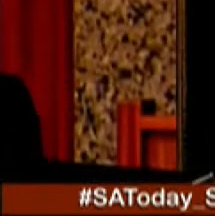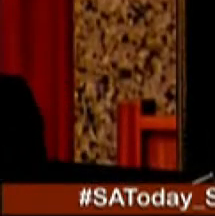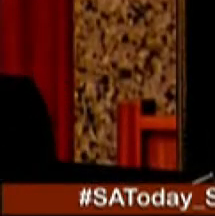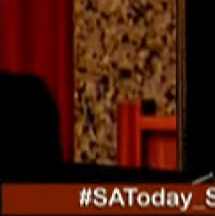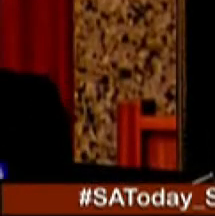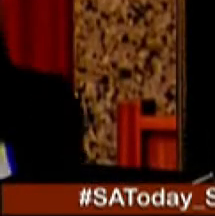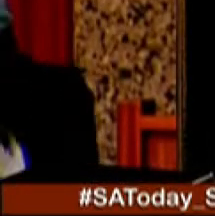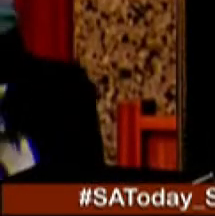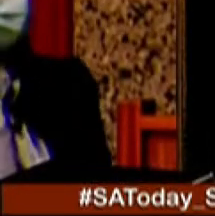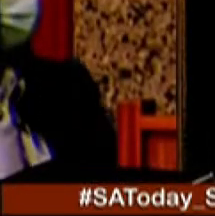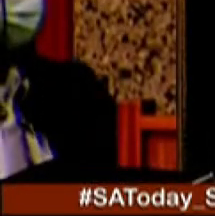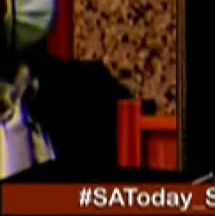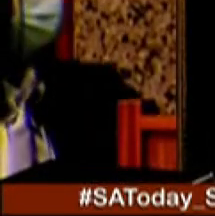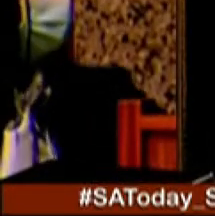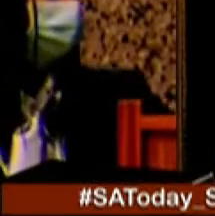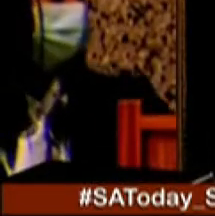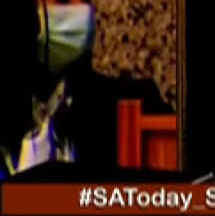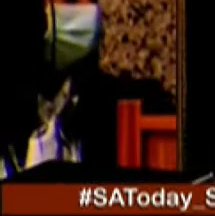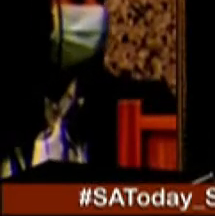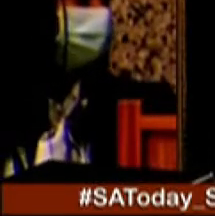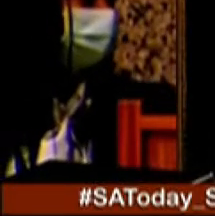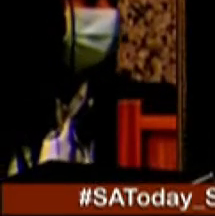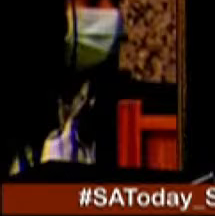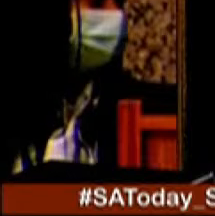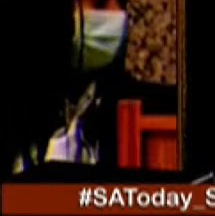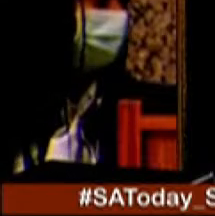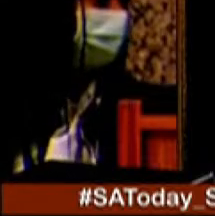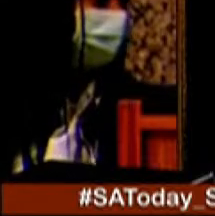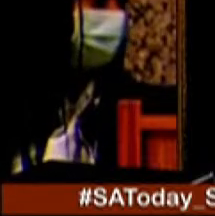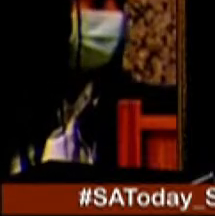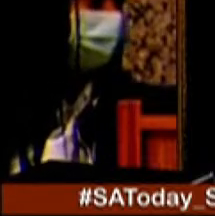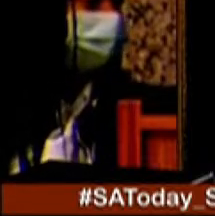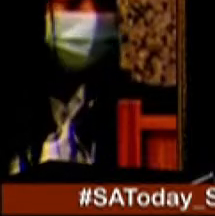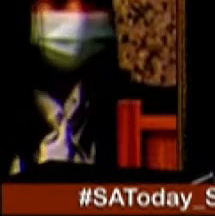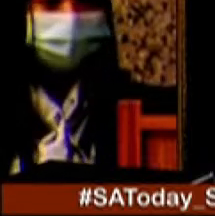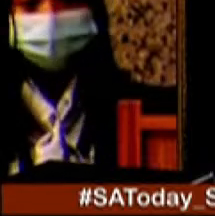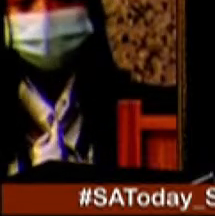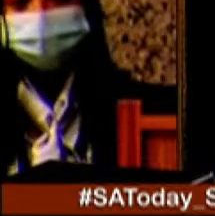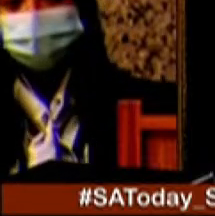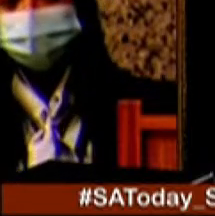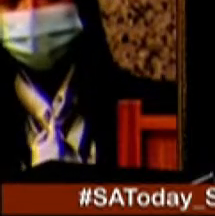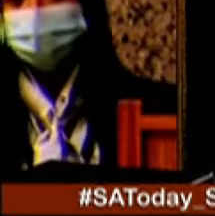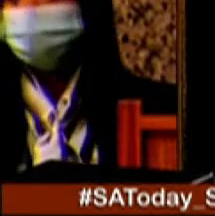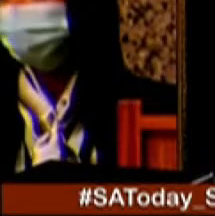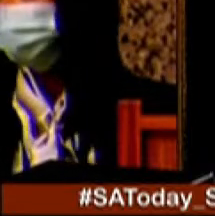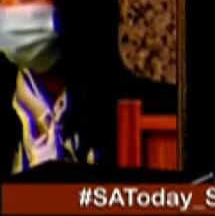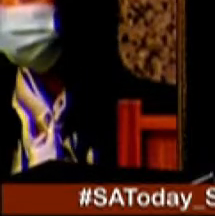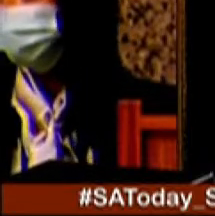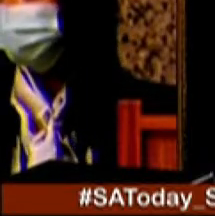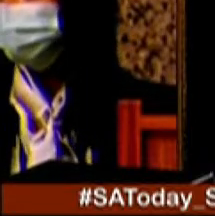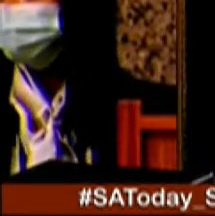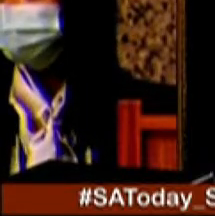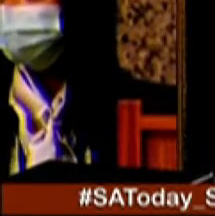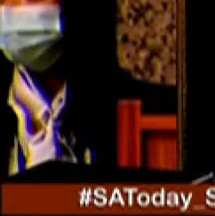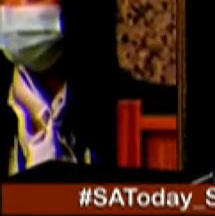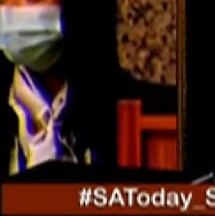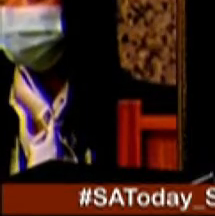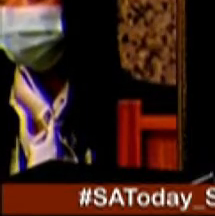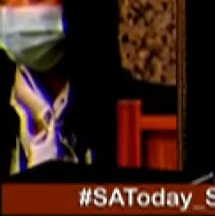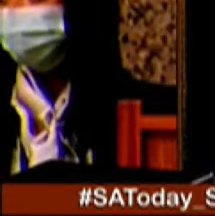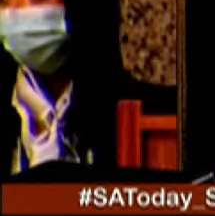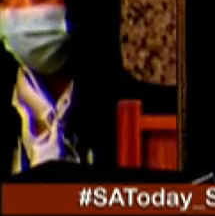Honourable members, that concludes questions to the President, and we thank you, Mr. President, for having done so.